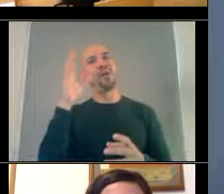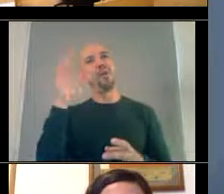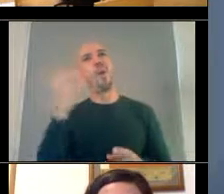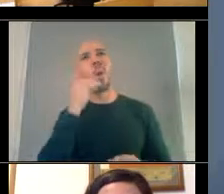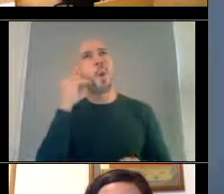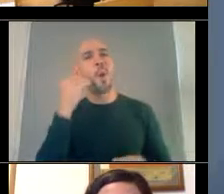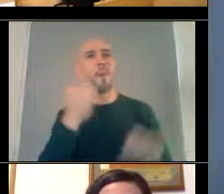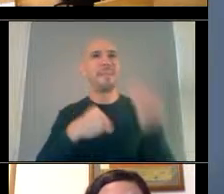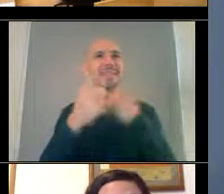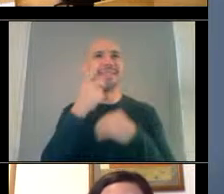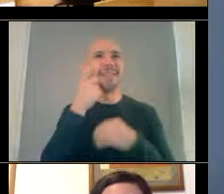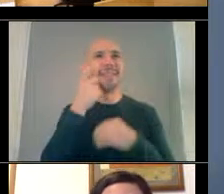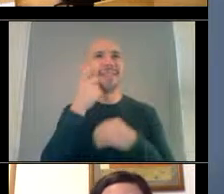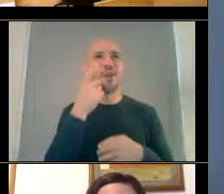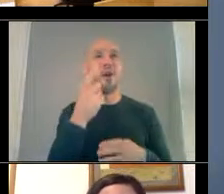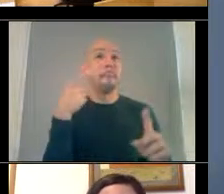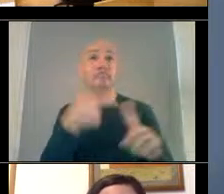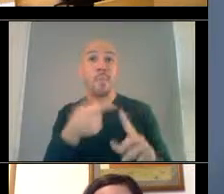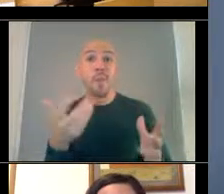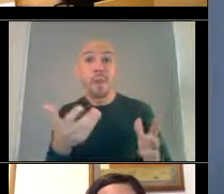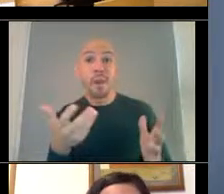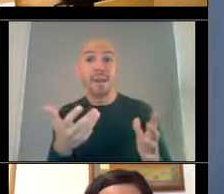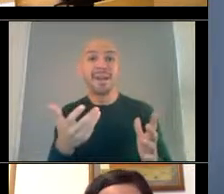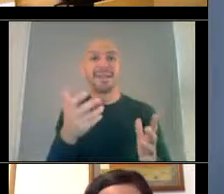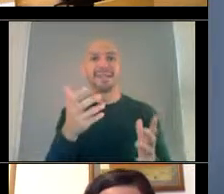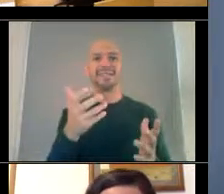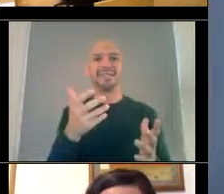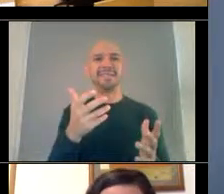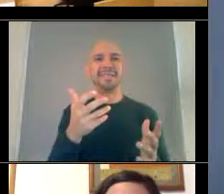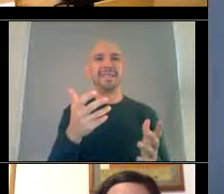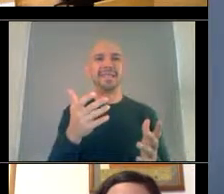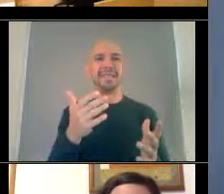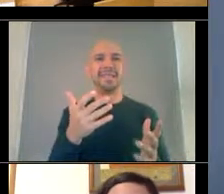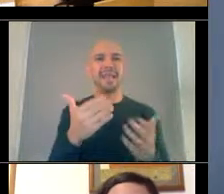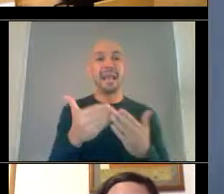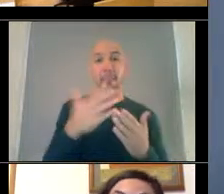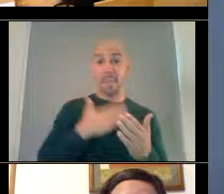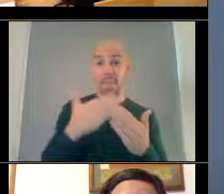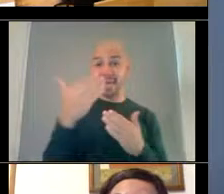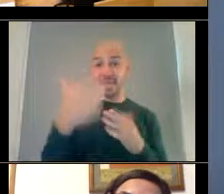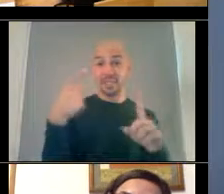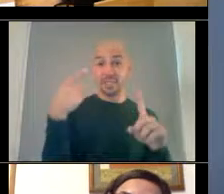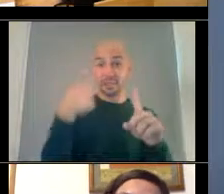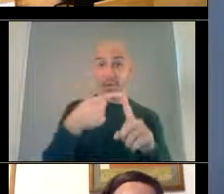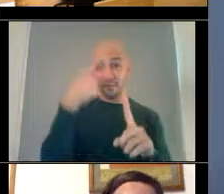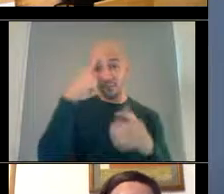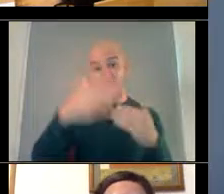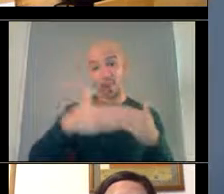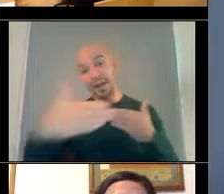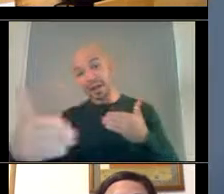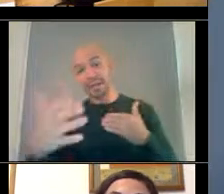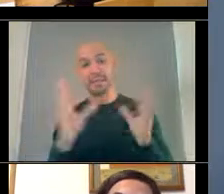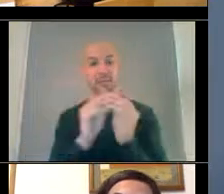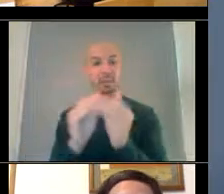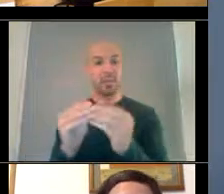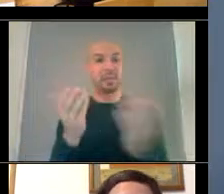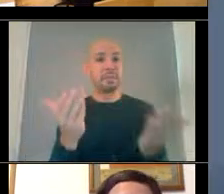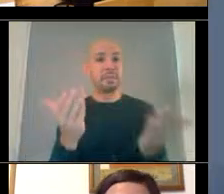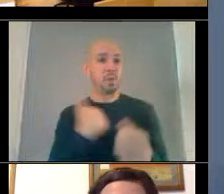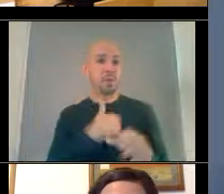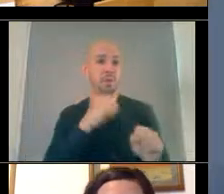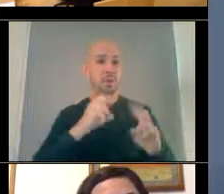eat dinner so i think you know this kind of brings me to the next point of like moving forward um should we partner